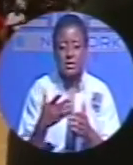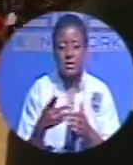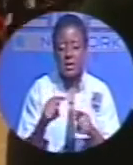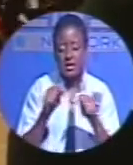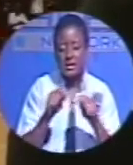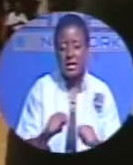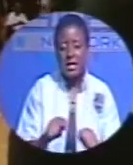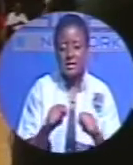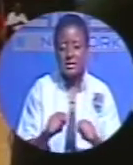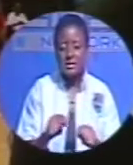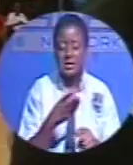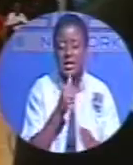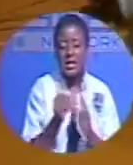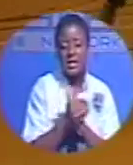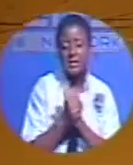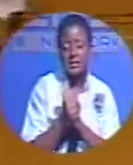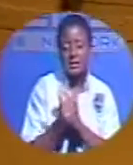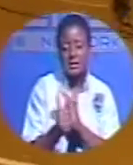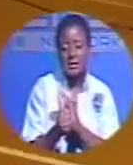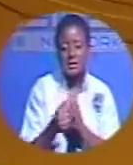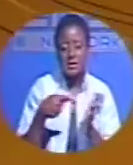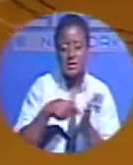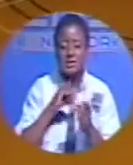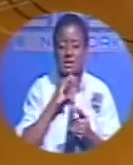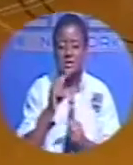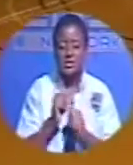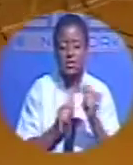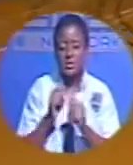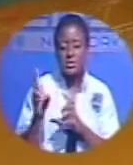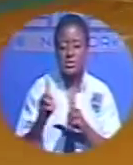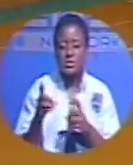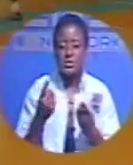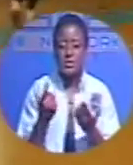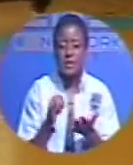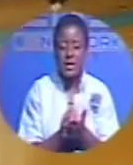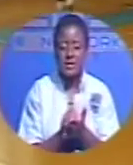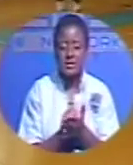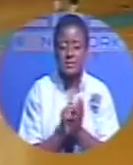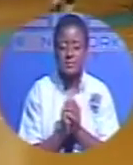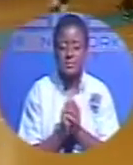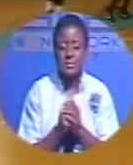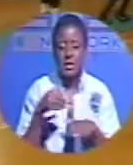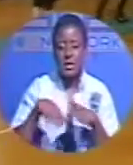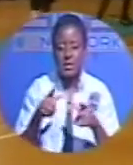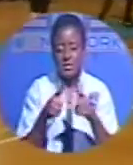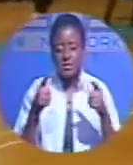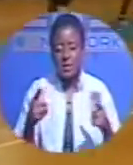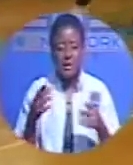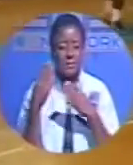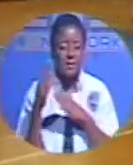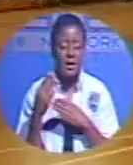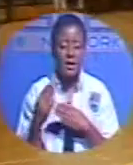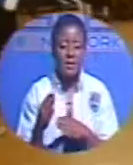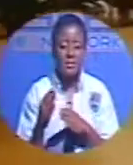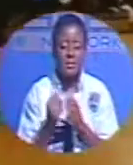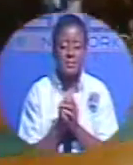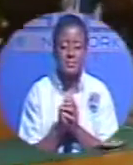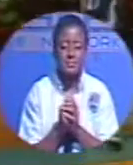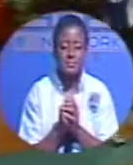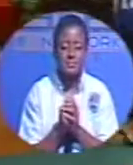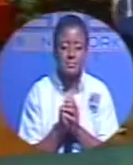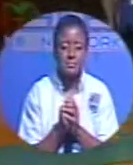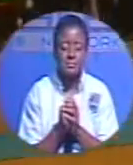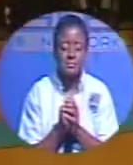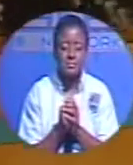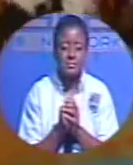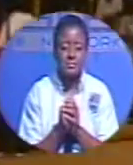and skills, and this is the tournament to do that. Back in Grand Bahama, Coach Dudley Slade is known mainly for coaching at the night league level. However, he went a